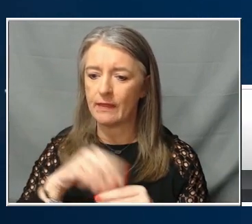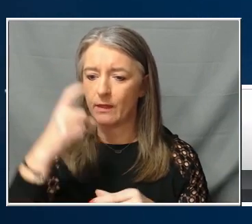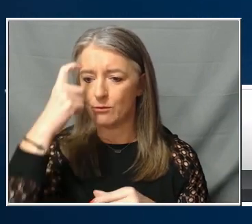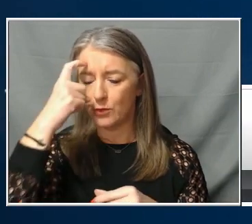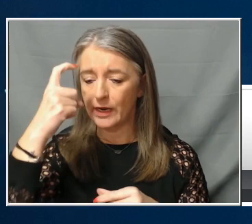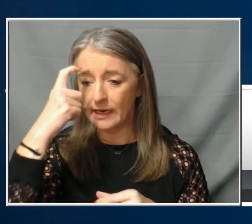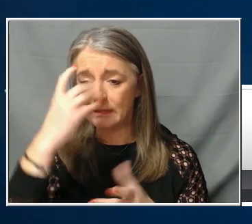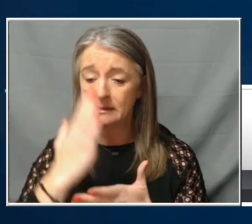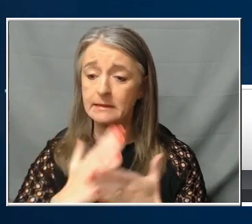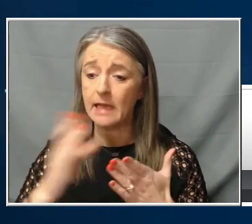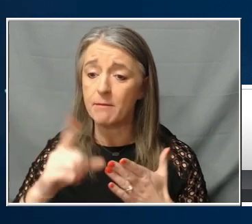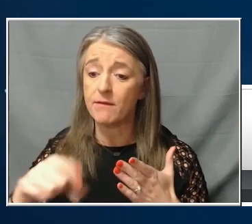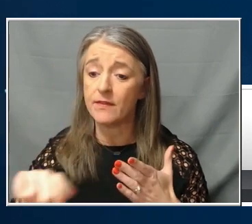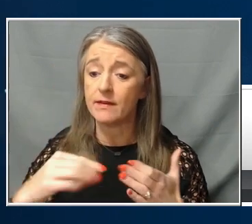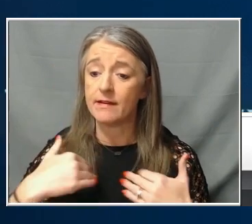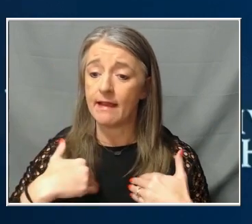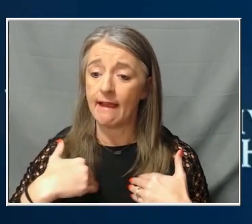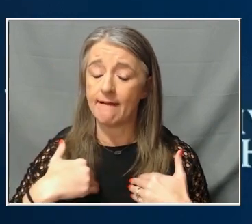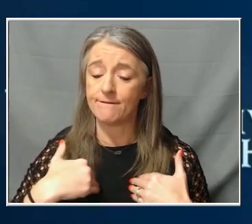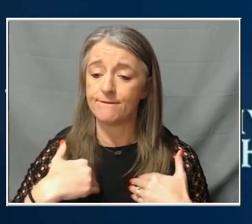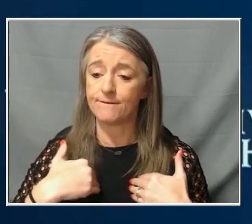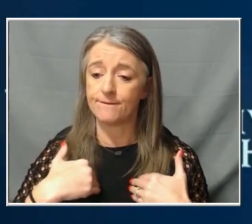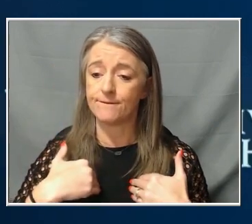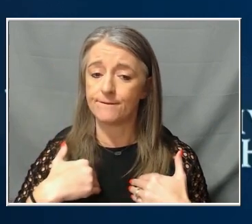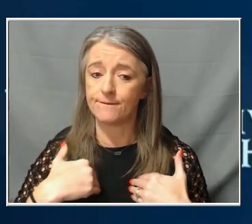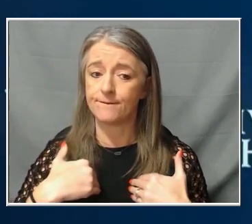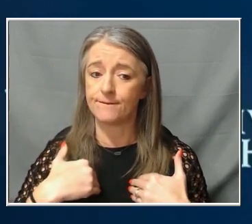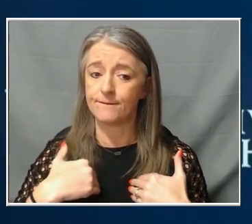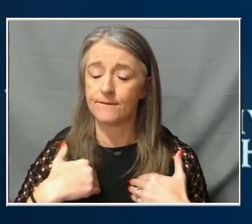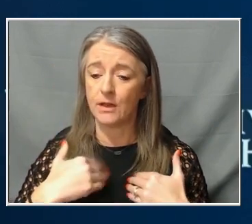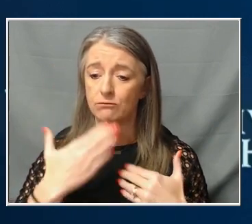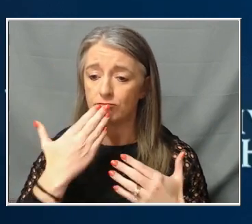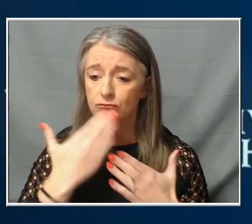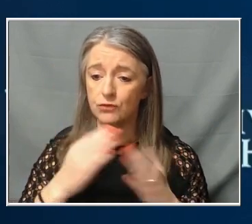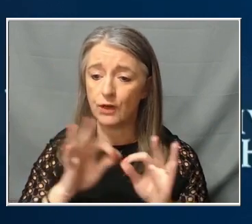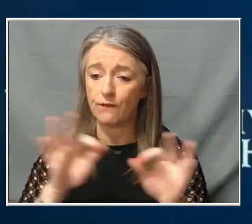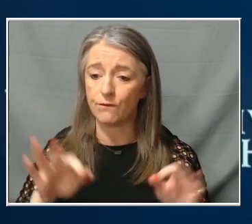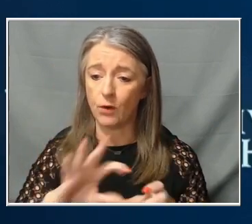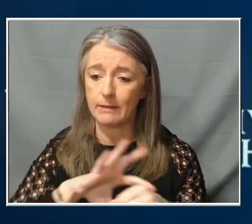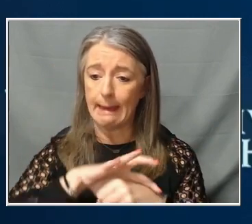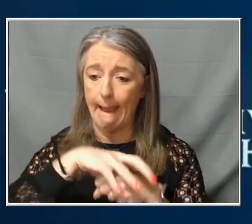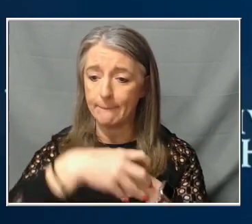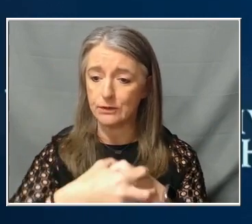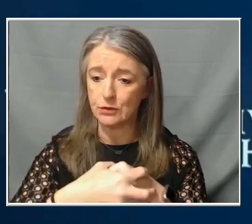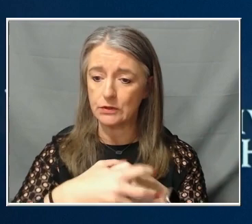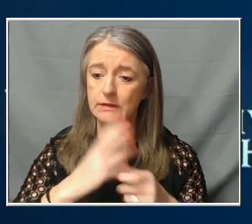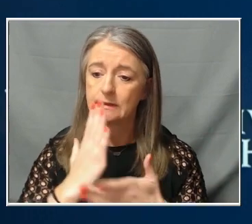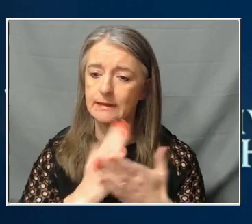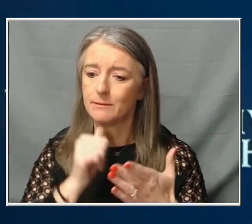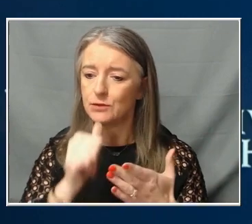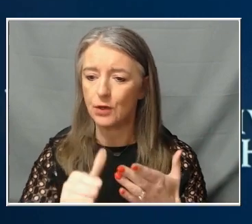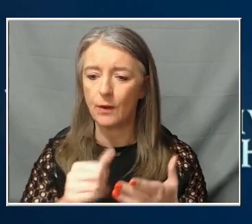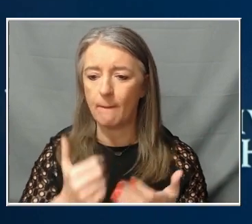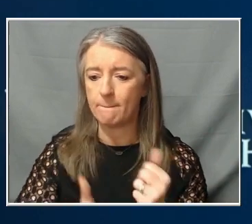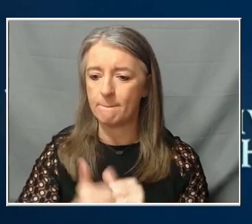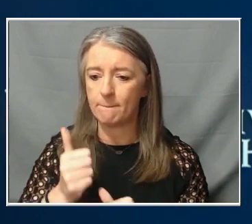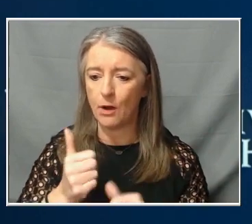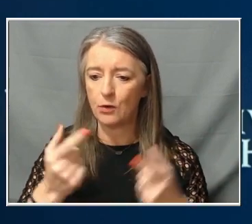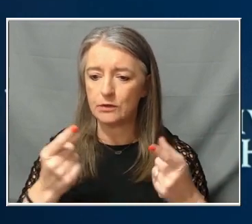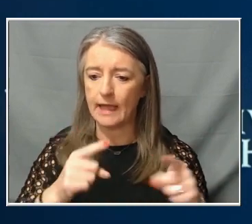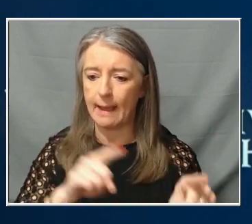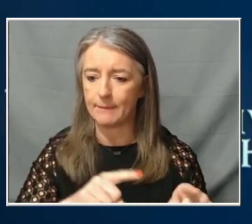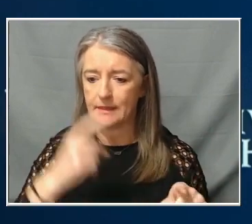them have relatively well-formed capsules around them, others don't. Most brain tumors actually that occur in the